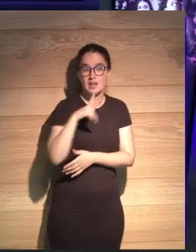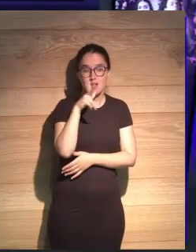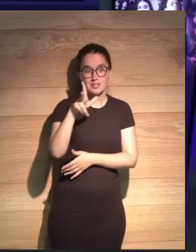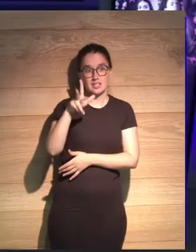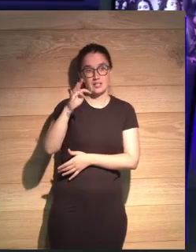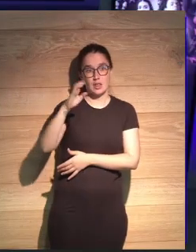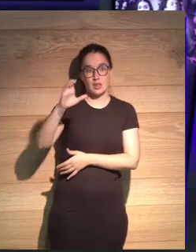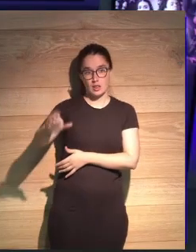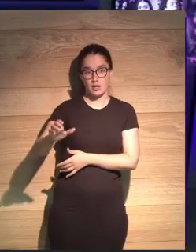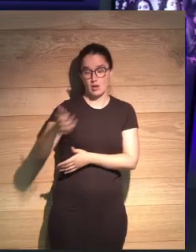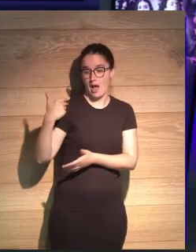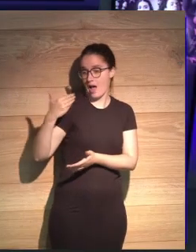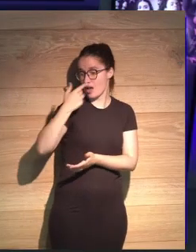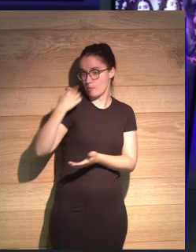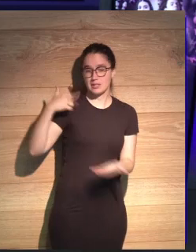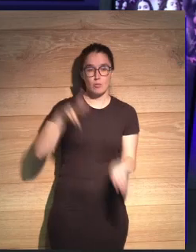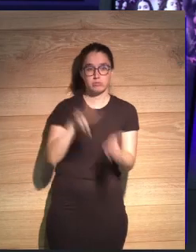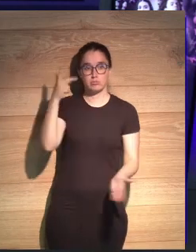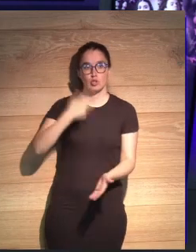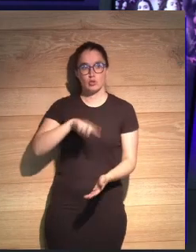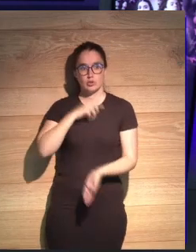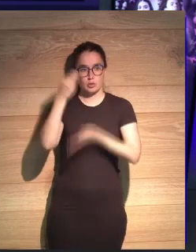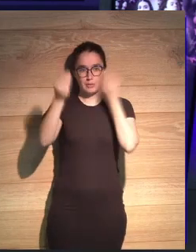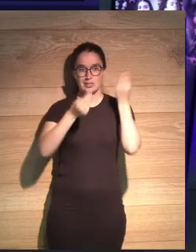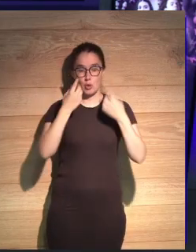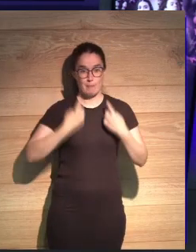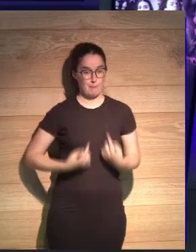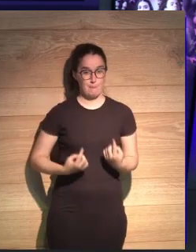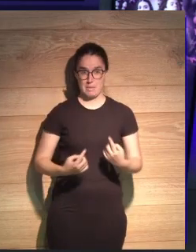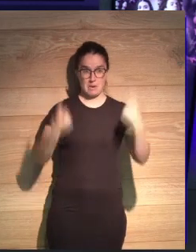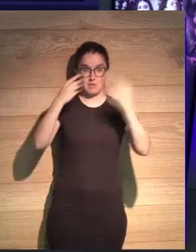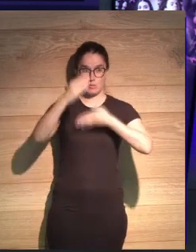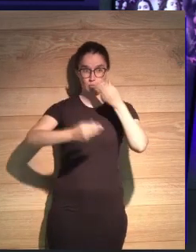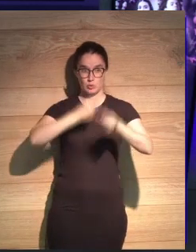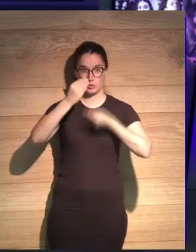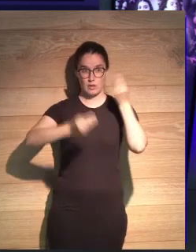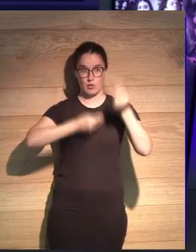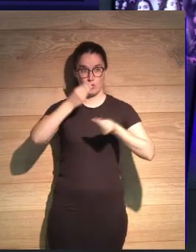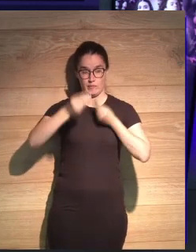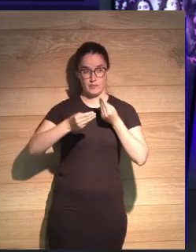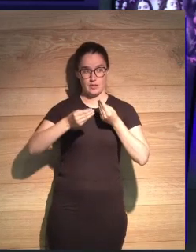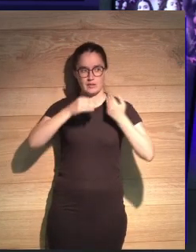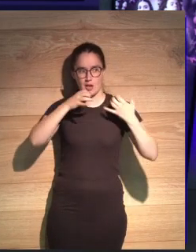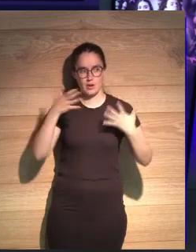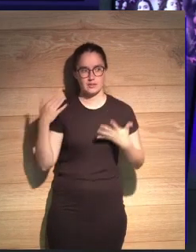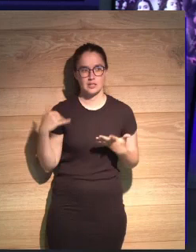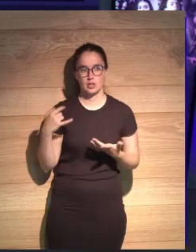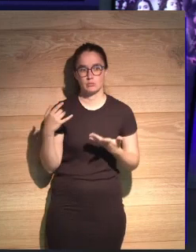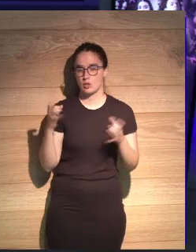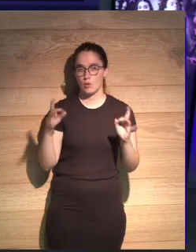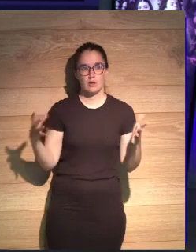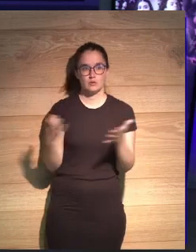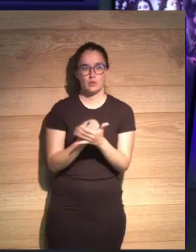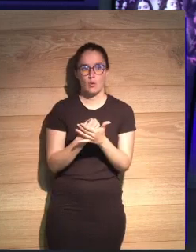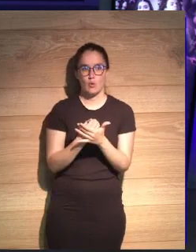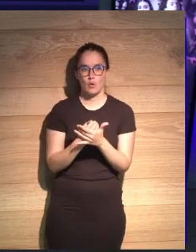technology that has been released by HTC. It was validated last year, and I think we have been the first one to implement